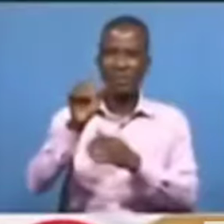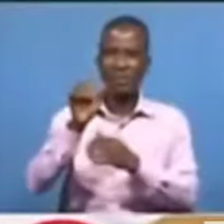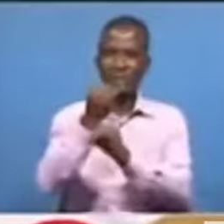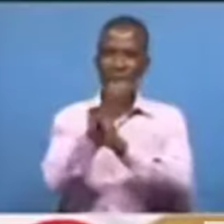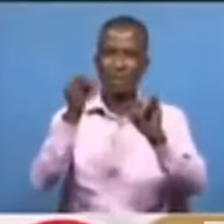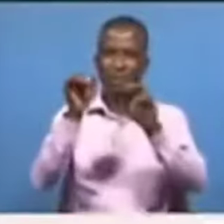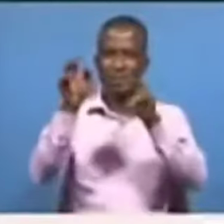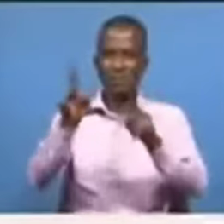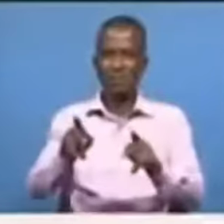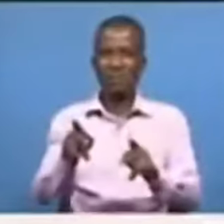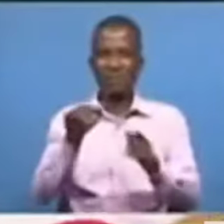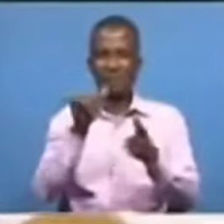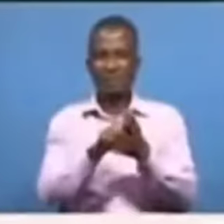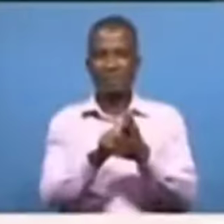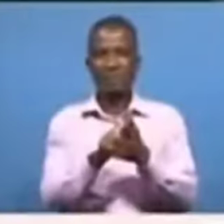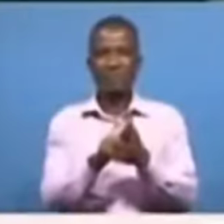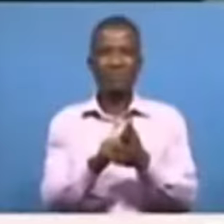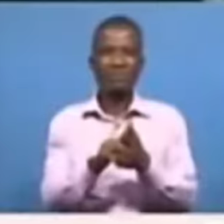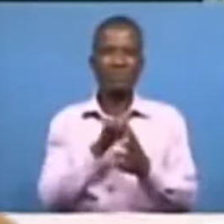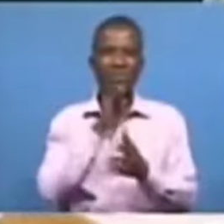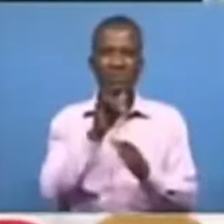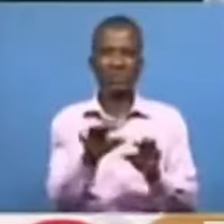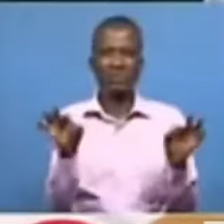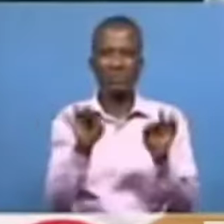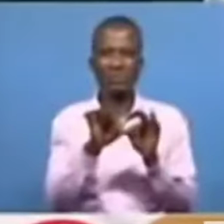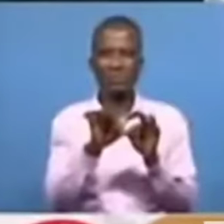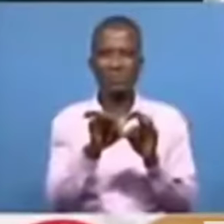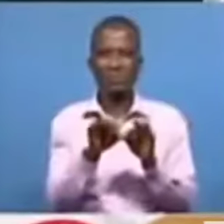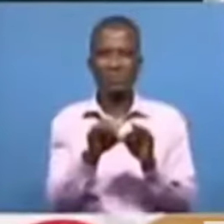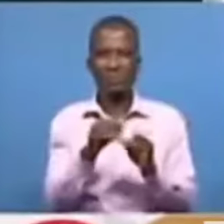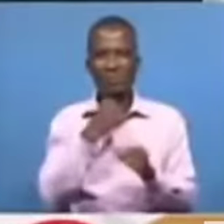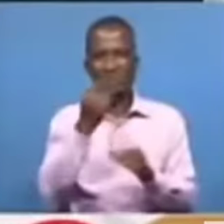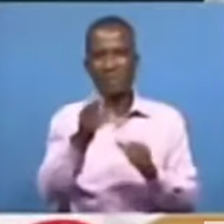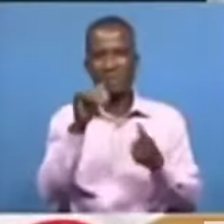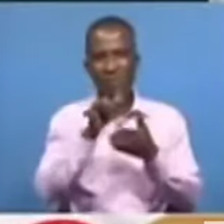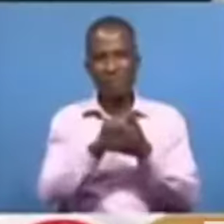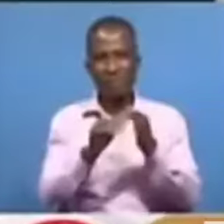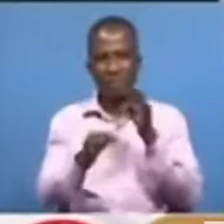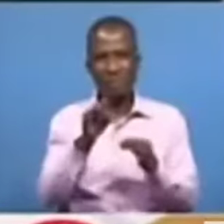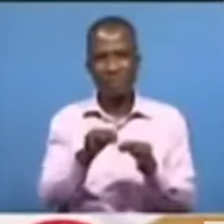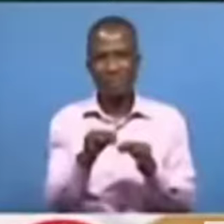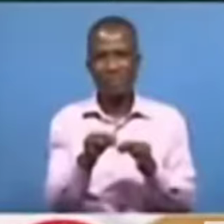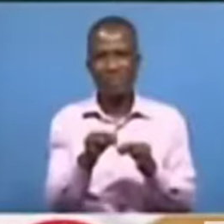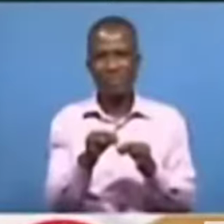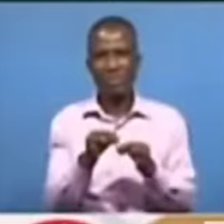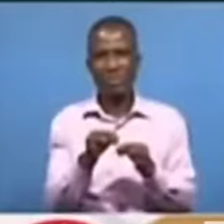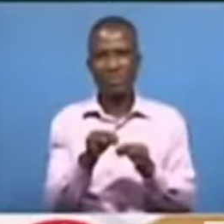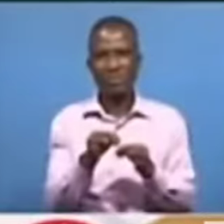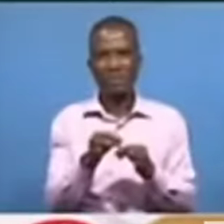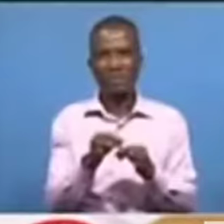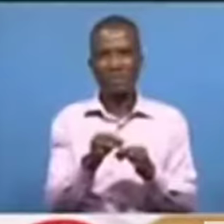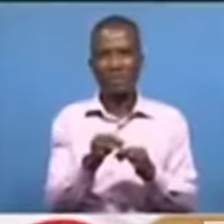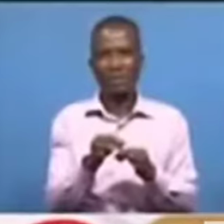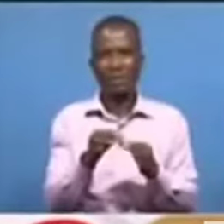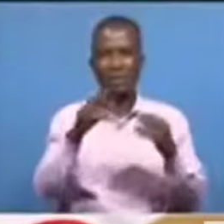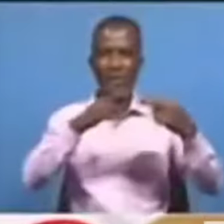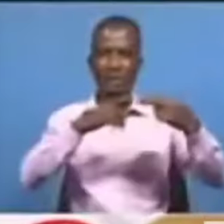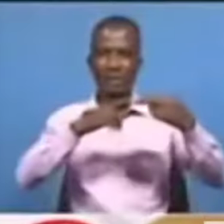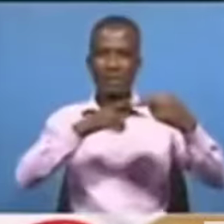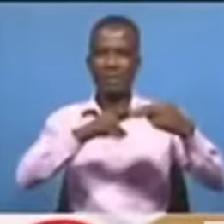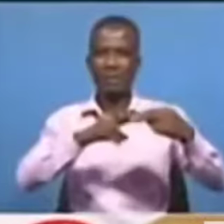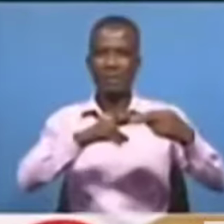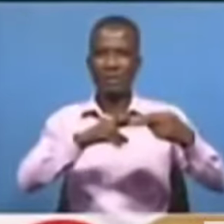for us, that was completely irrelevant. And counsel for the petitioner further argued that even if there was any relationship